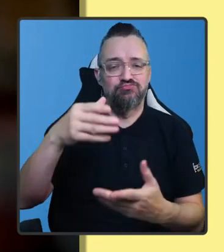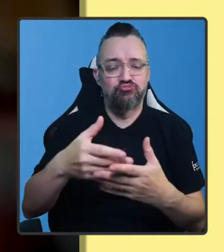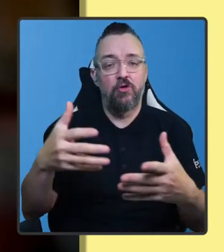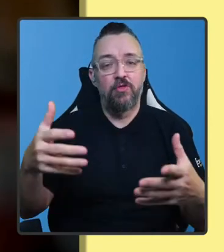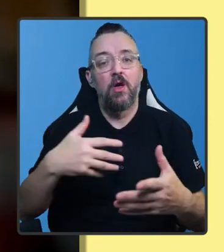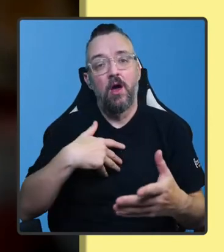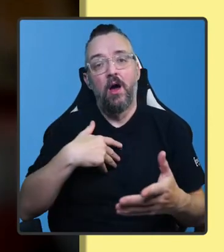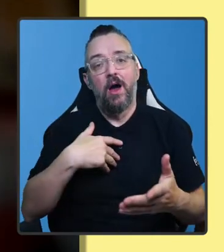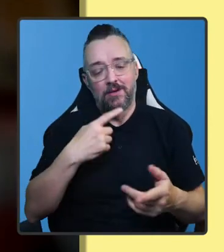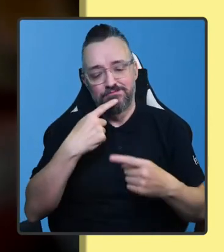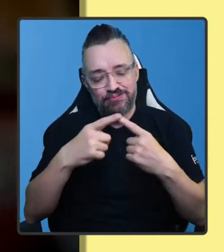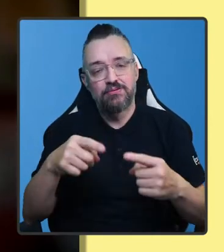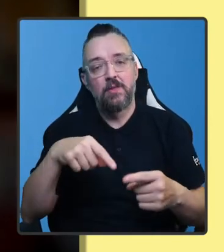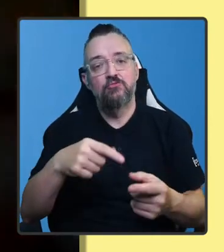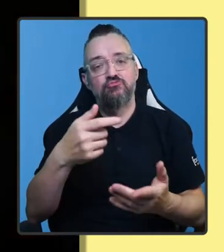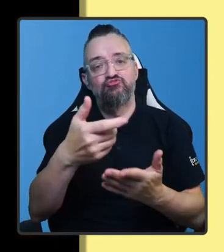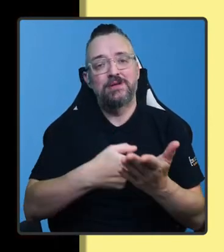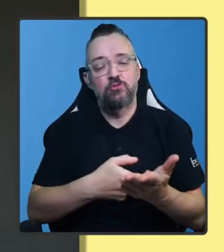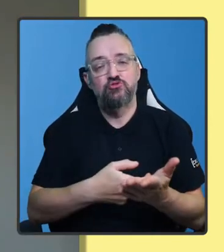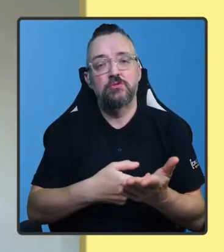to conference.